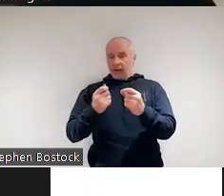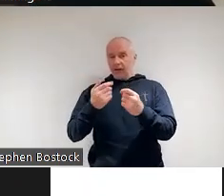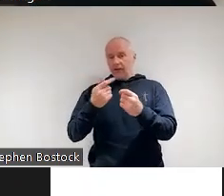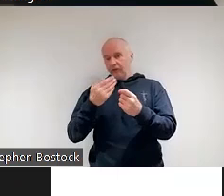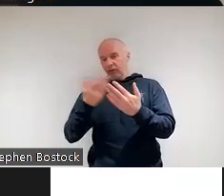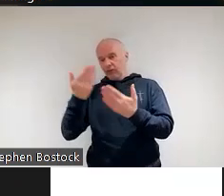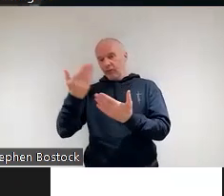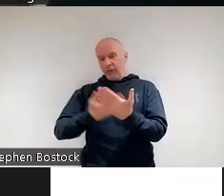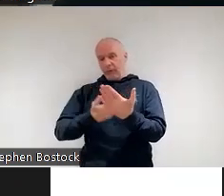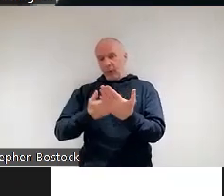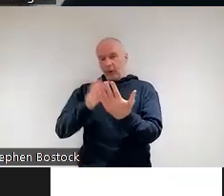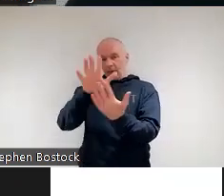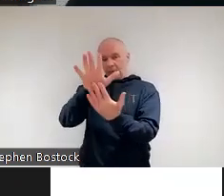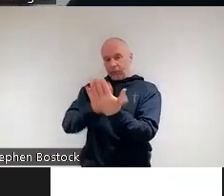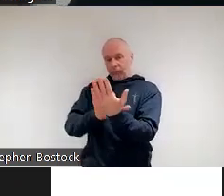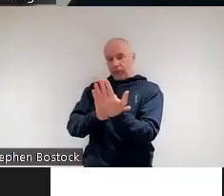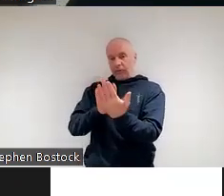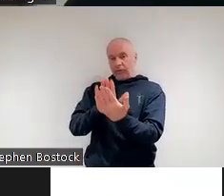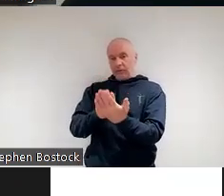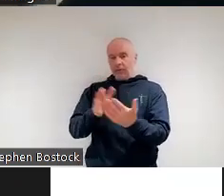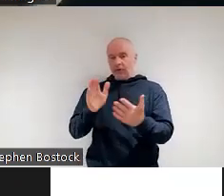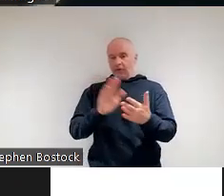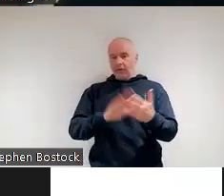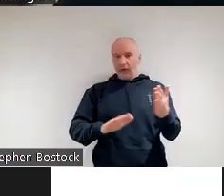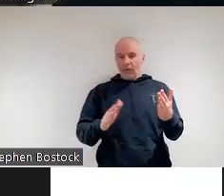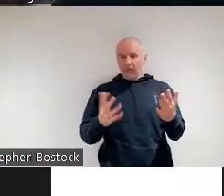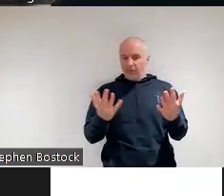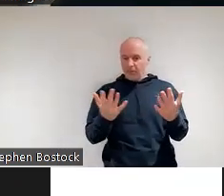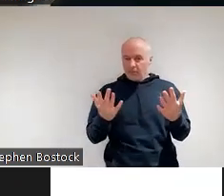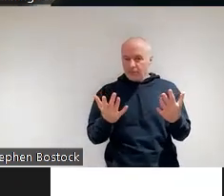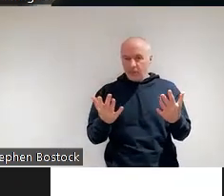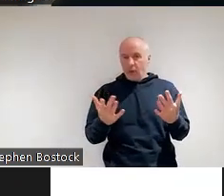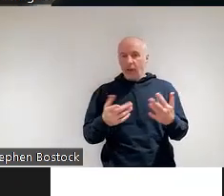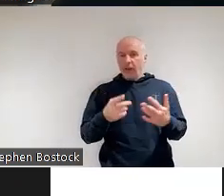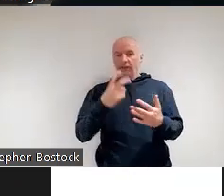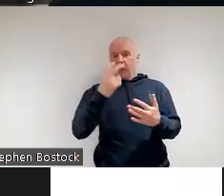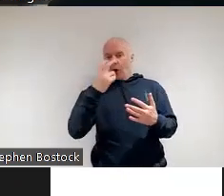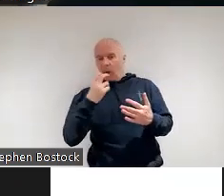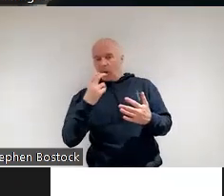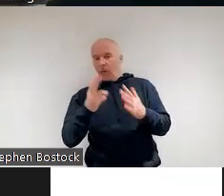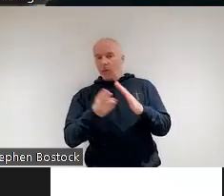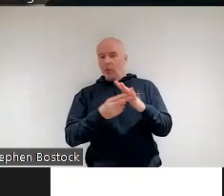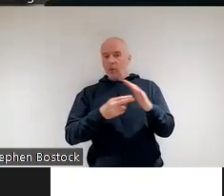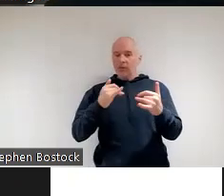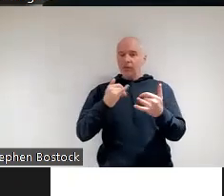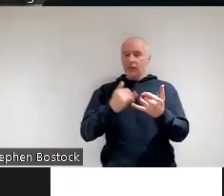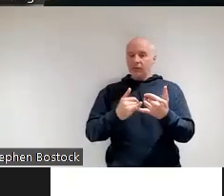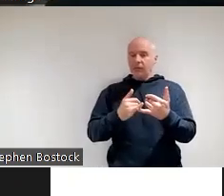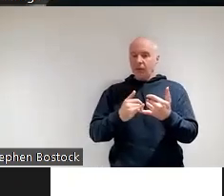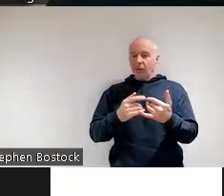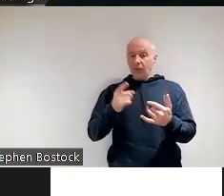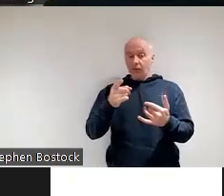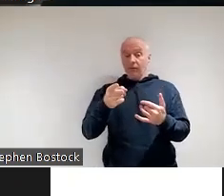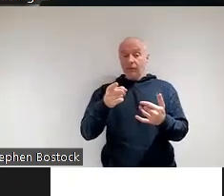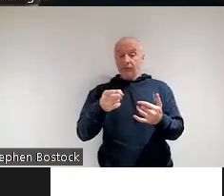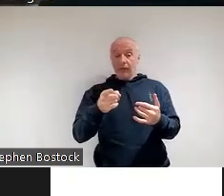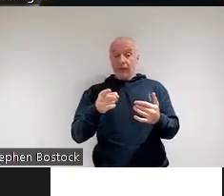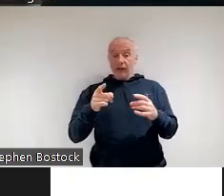took from somewhere. That was actually old news, even though the fact still